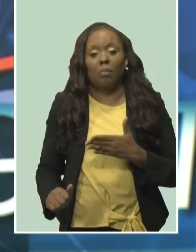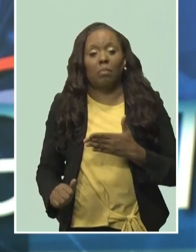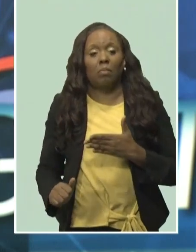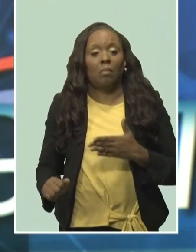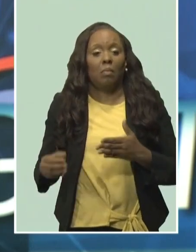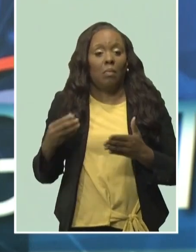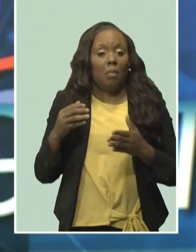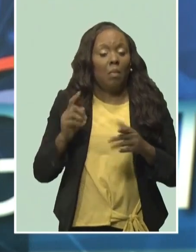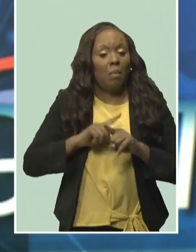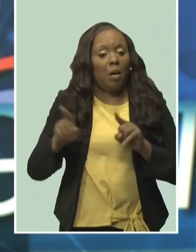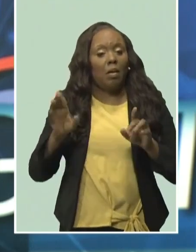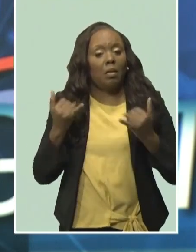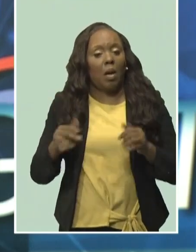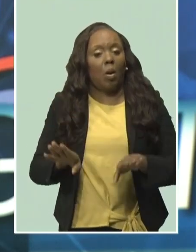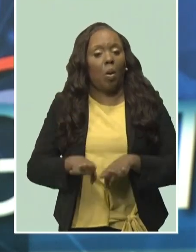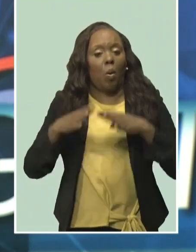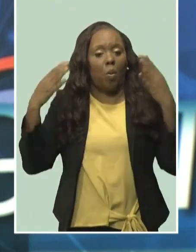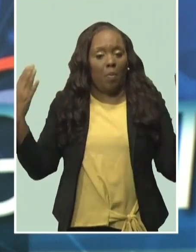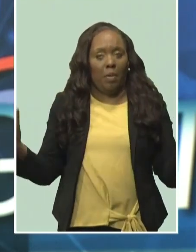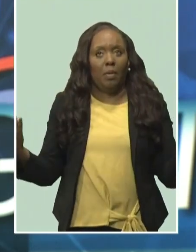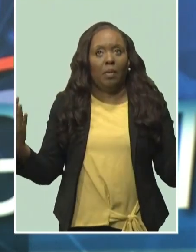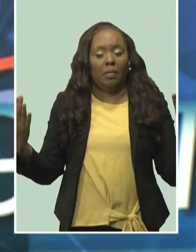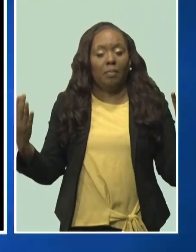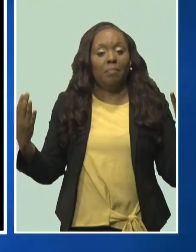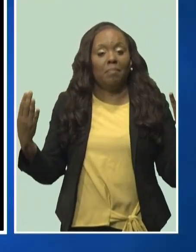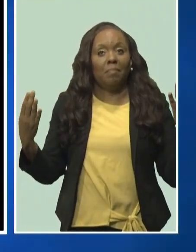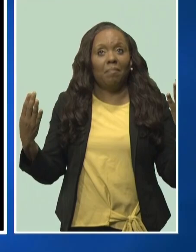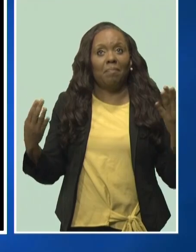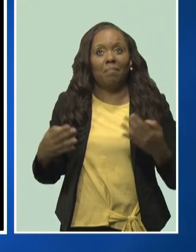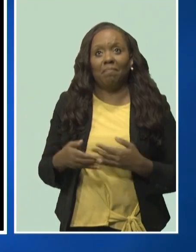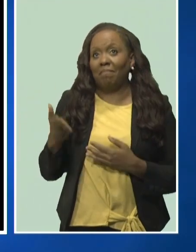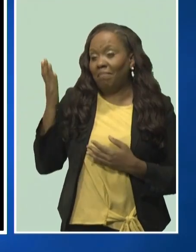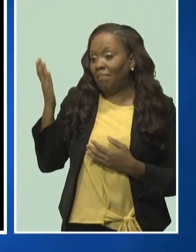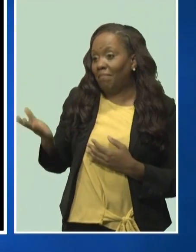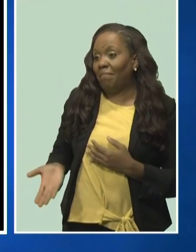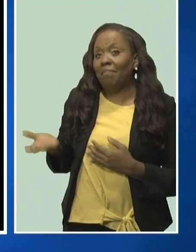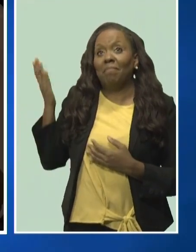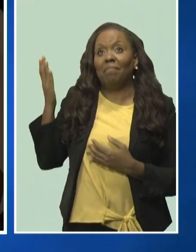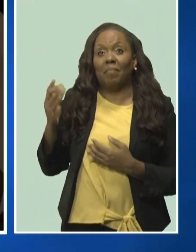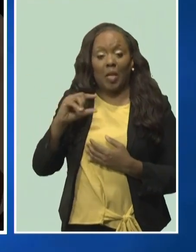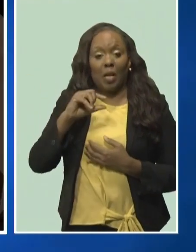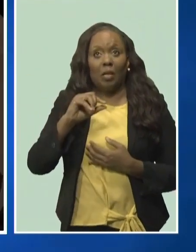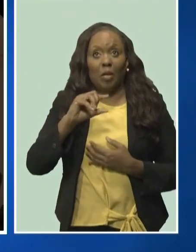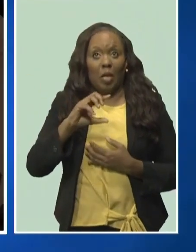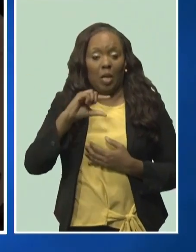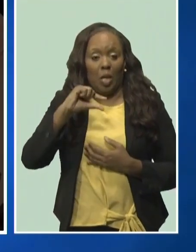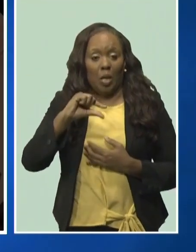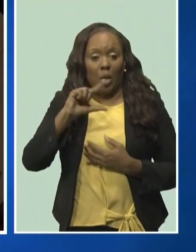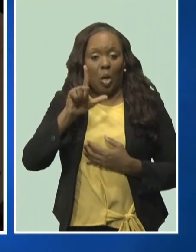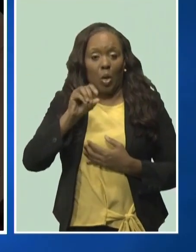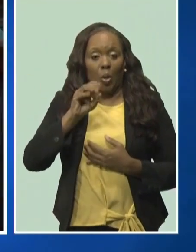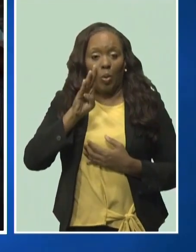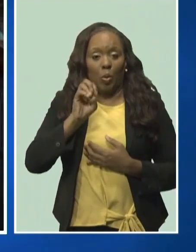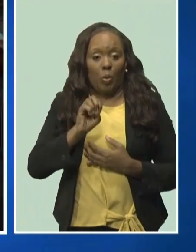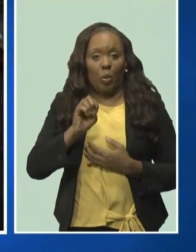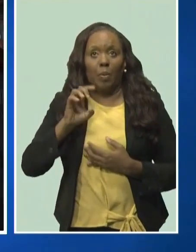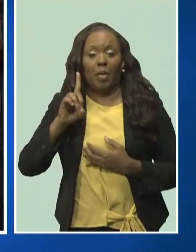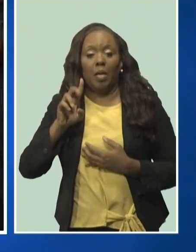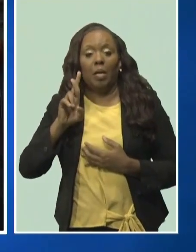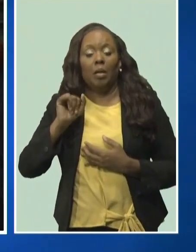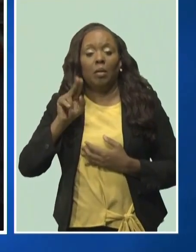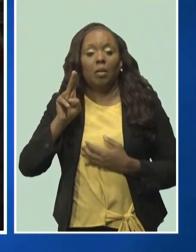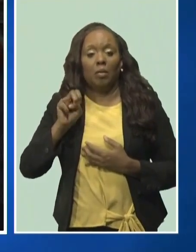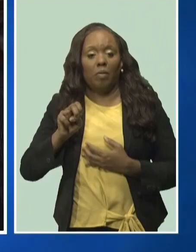has reopened. Last evening, specially invited guests gathered at the Adams Castle Christchurch venue to celebrate the